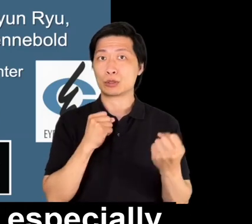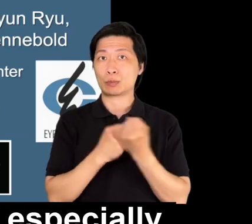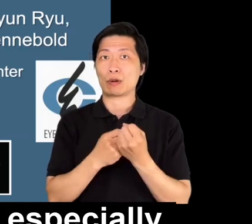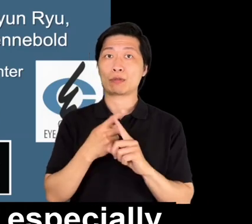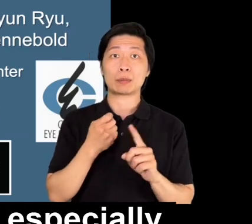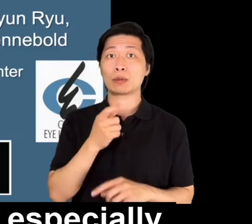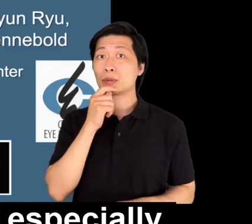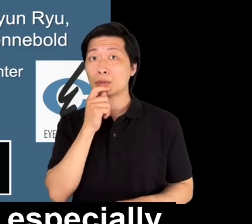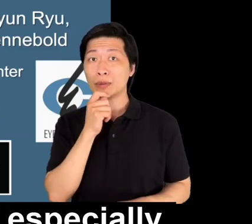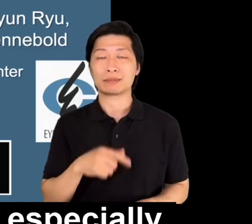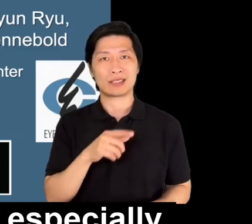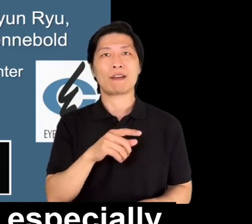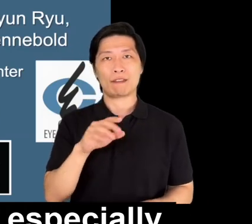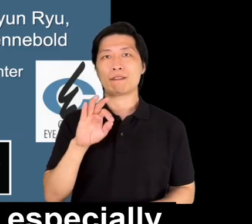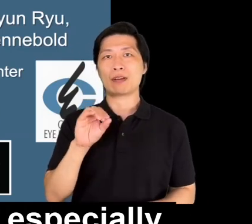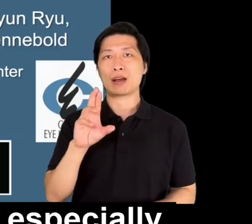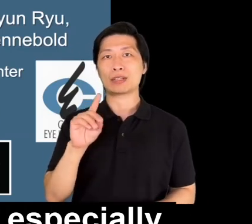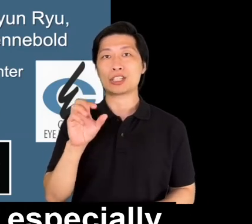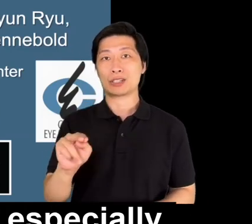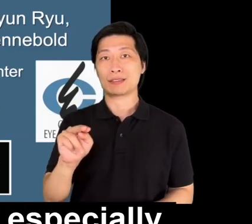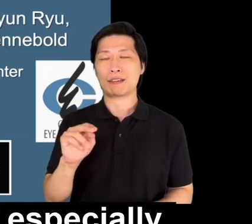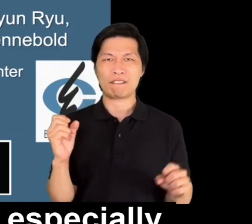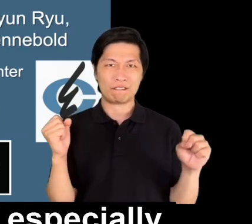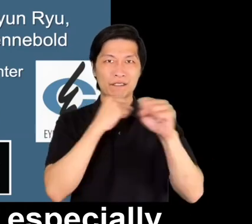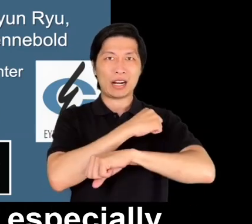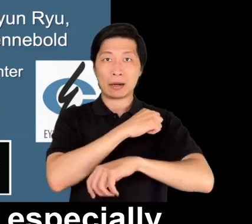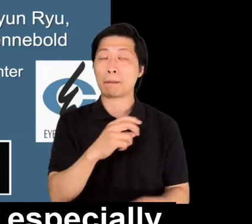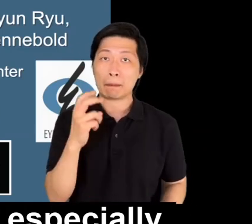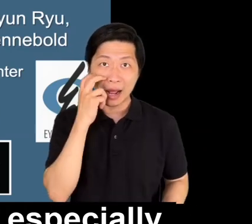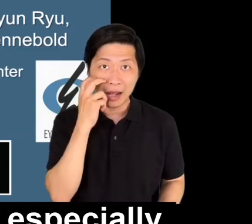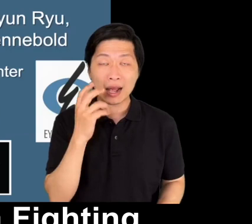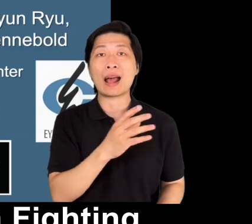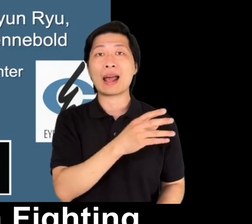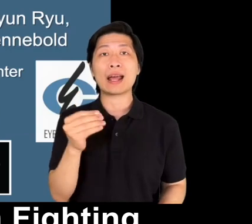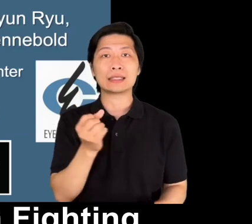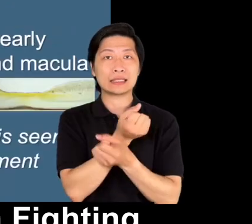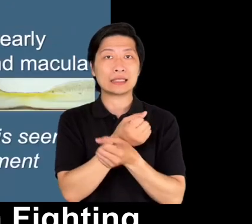support for this project by the Foundation Fighting Blindness and Save Sight Now.